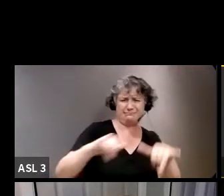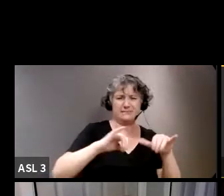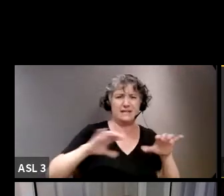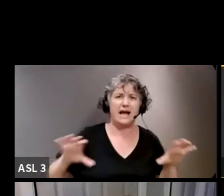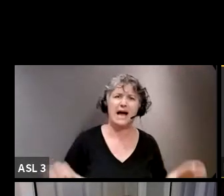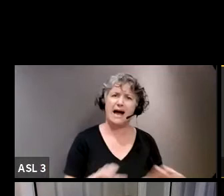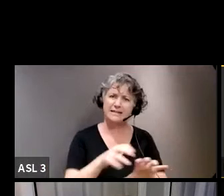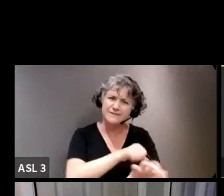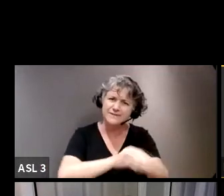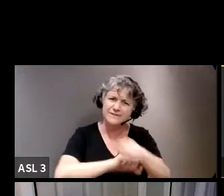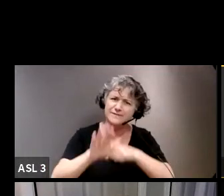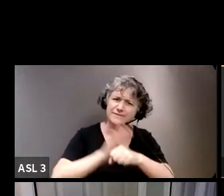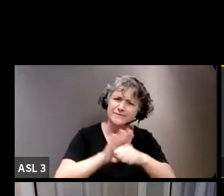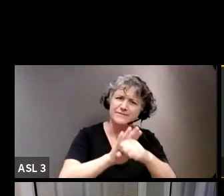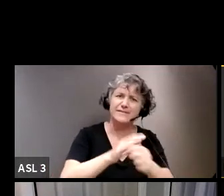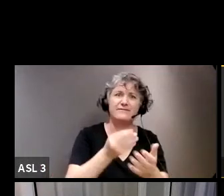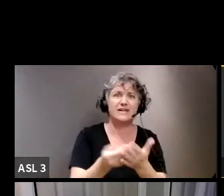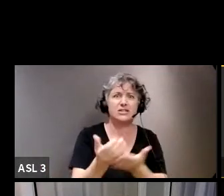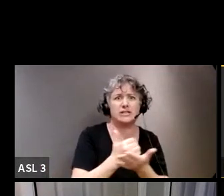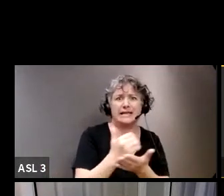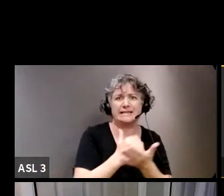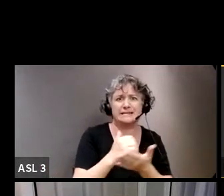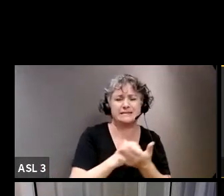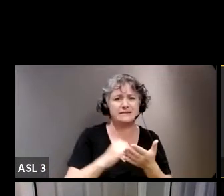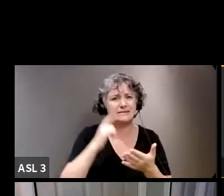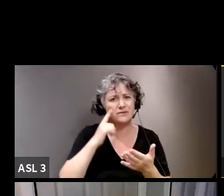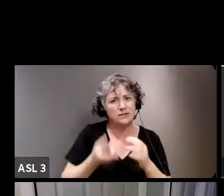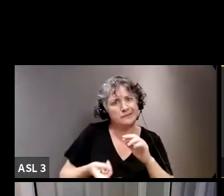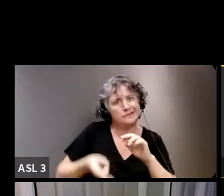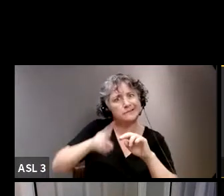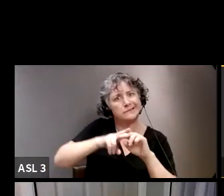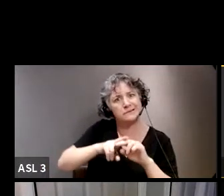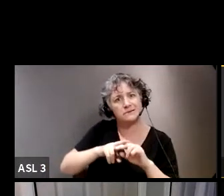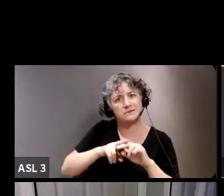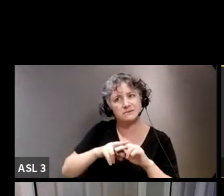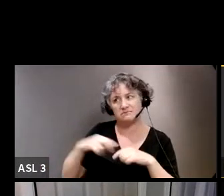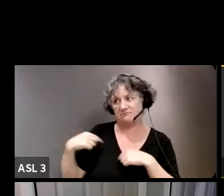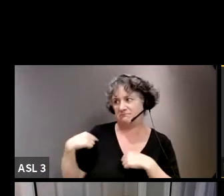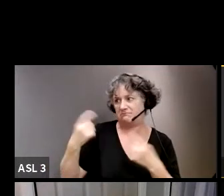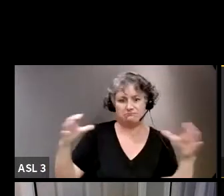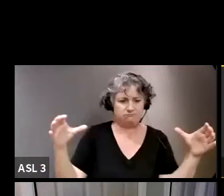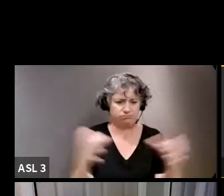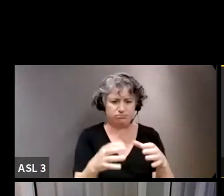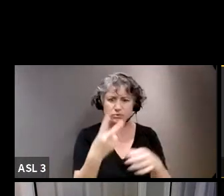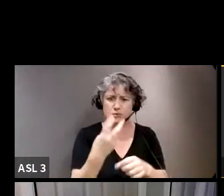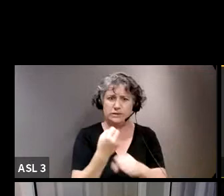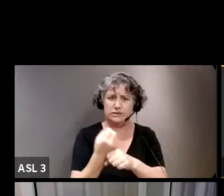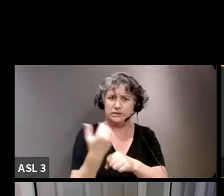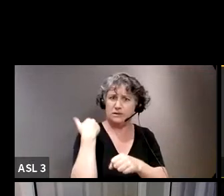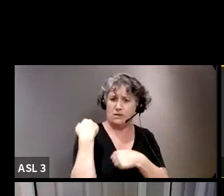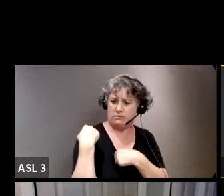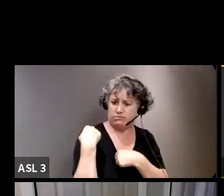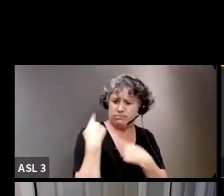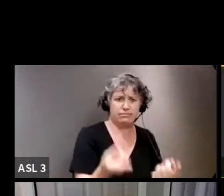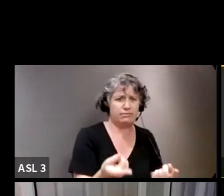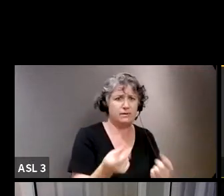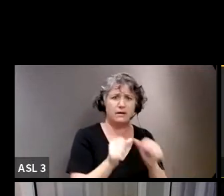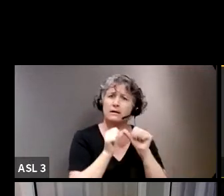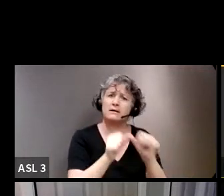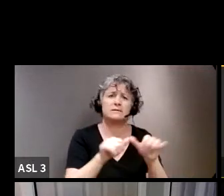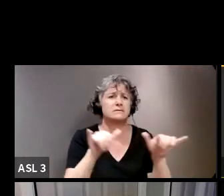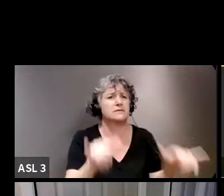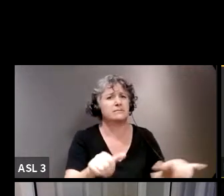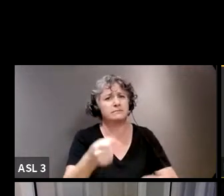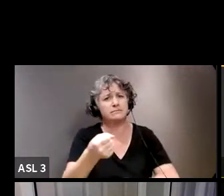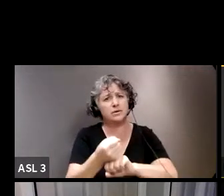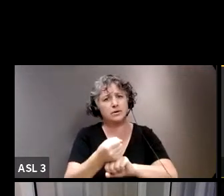that fundraising front capacity building front since this command joined together two years ago we'll continue to do that in support of